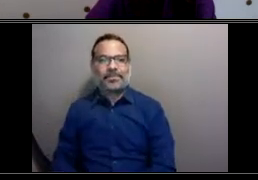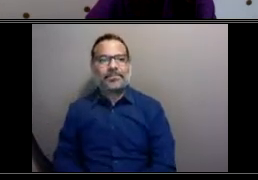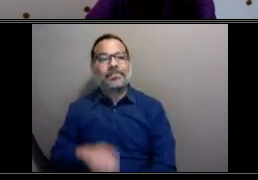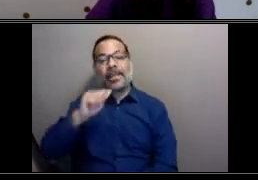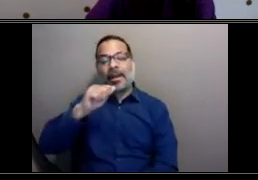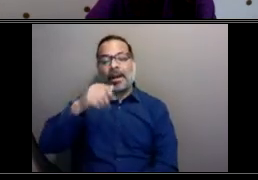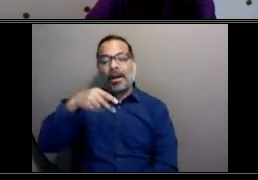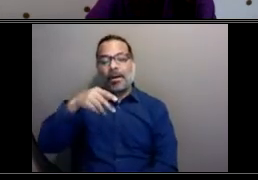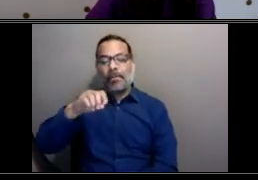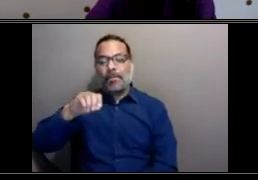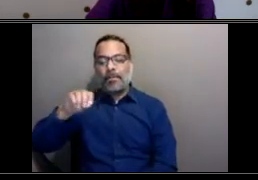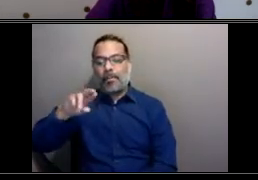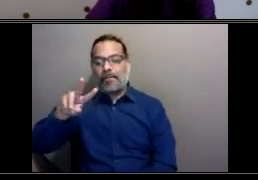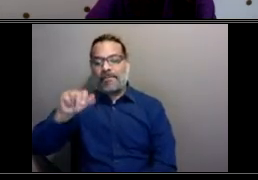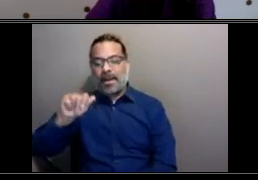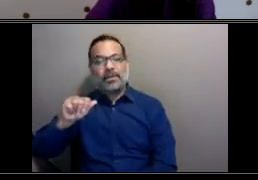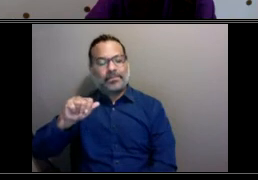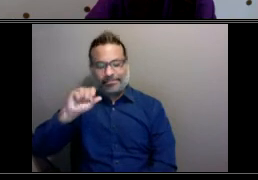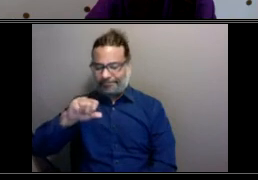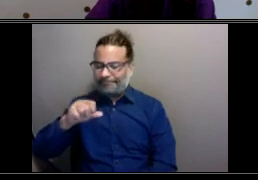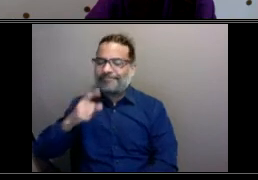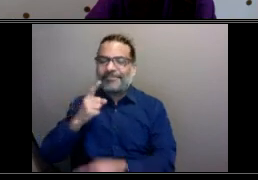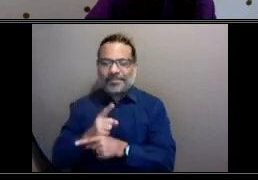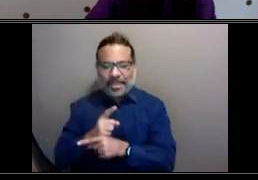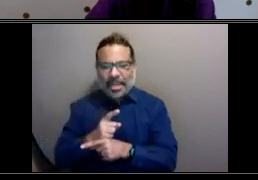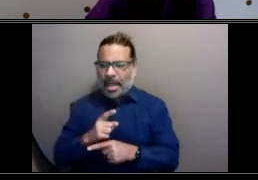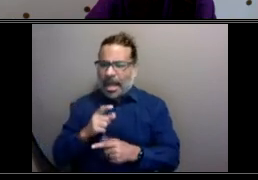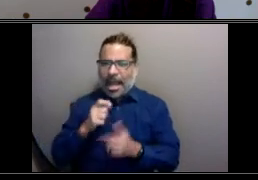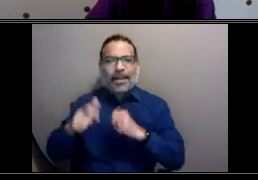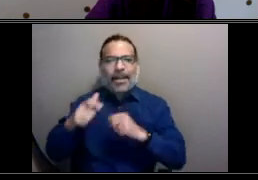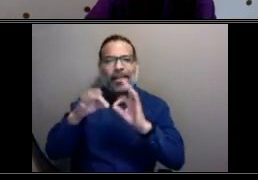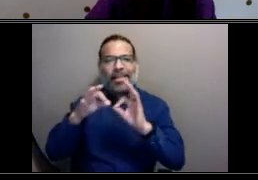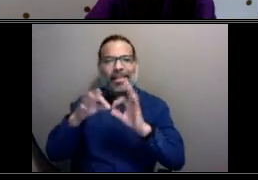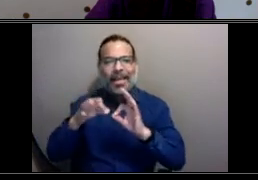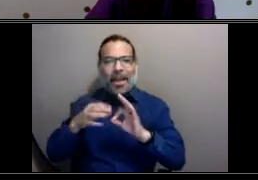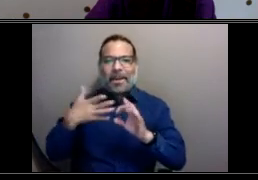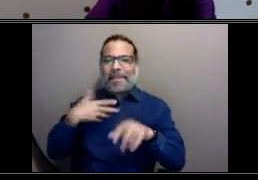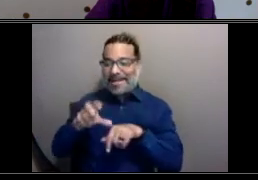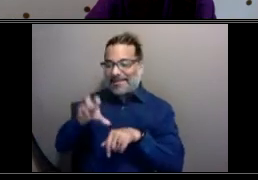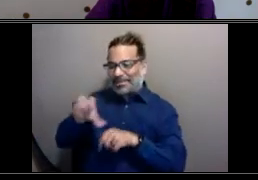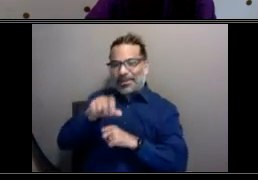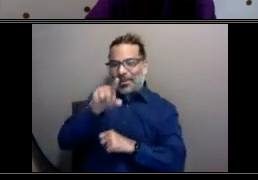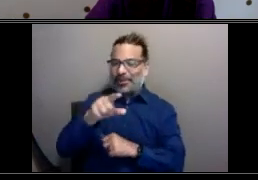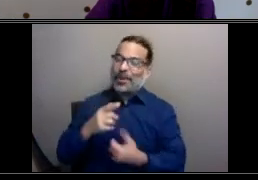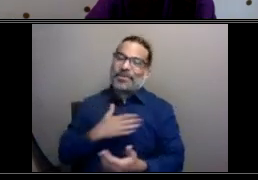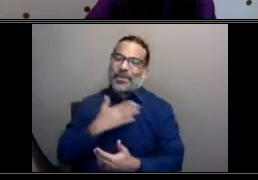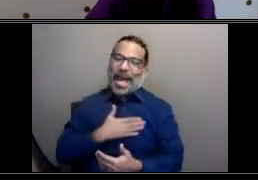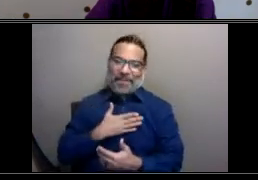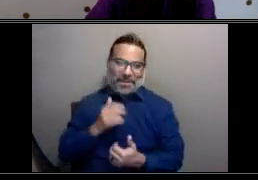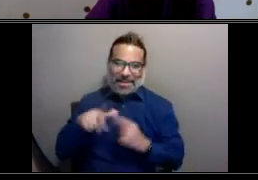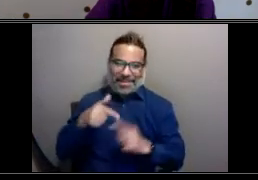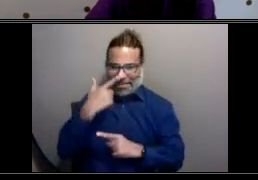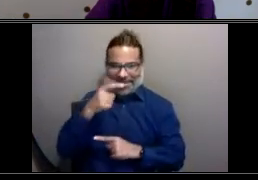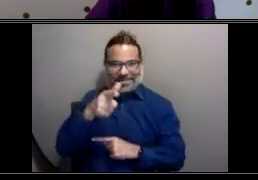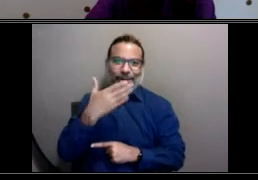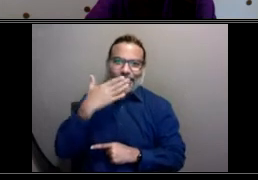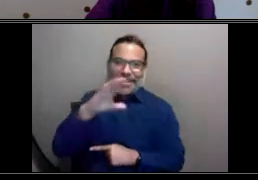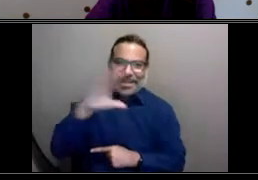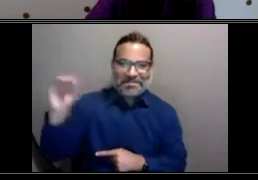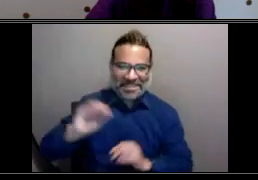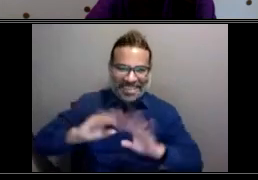And Hale, every time you talk, it makes me so happy that all of my investments are with you at Fidelity. That makes me really